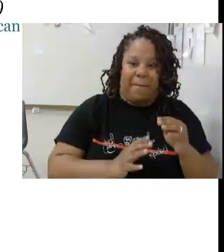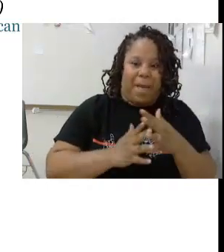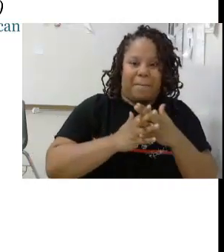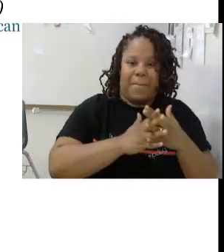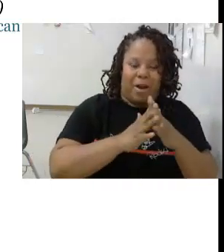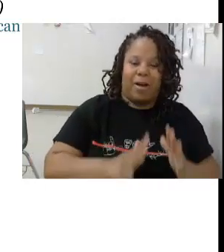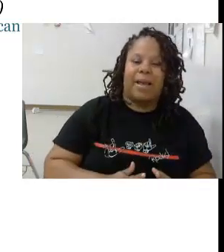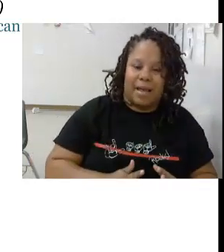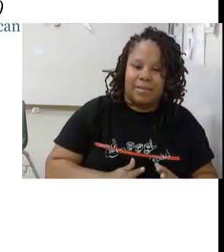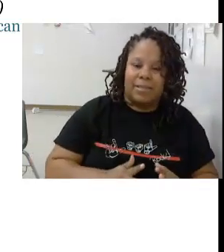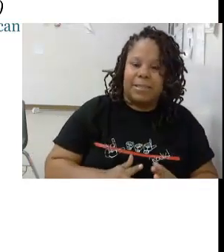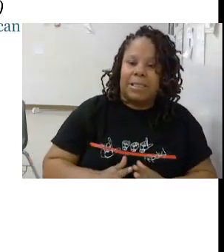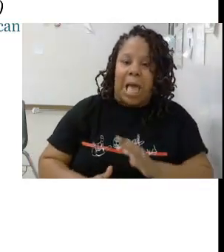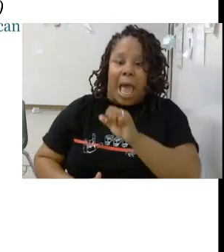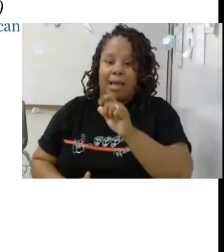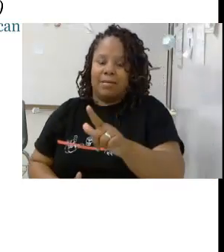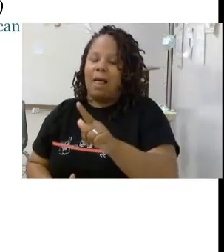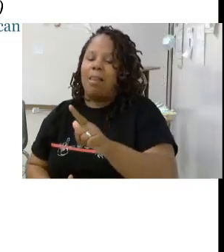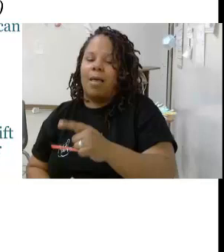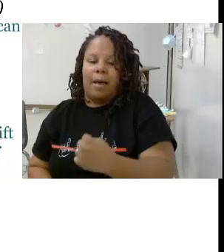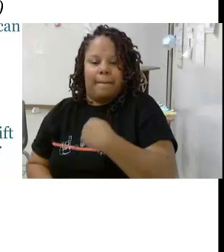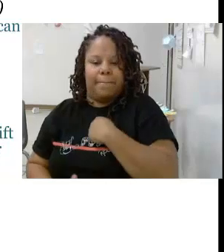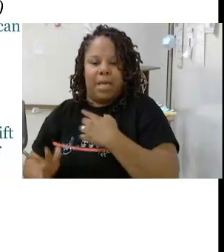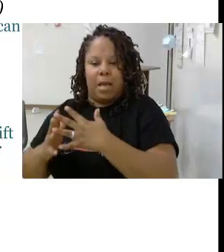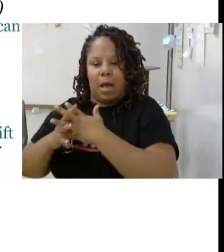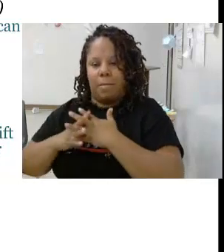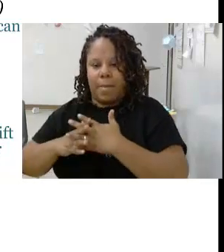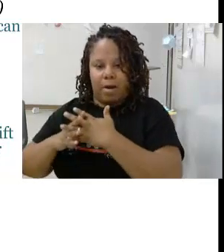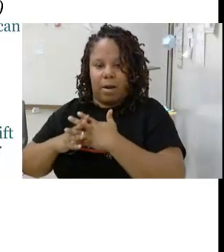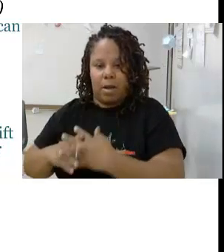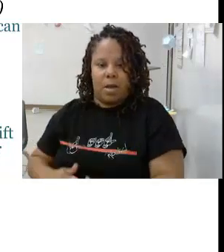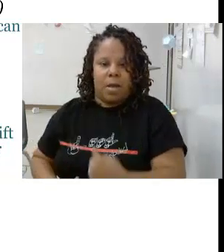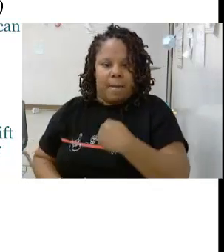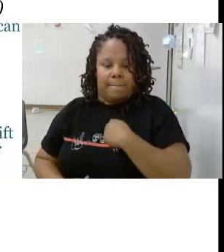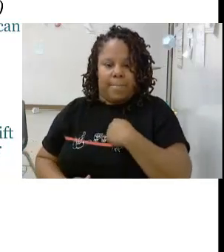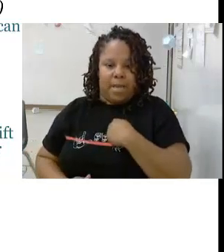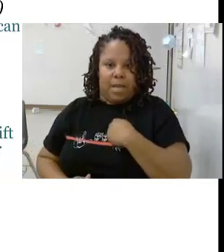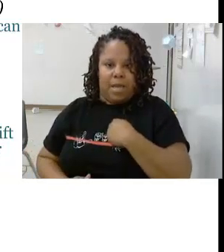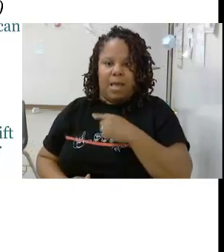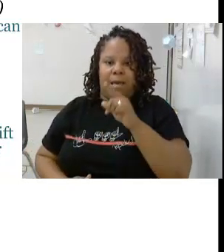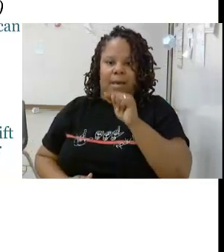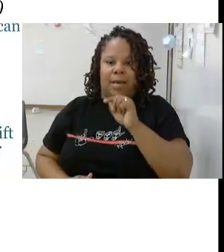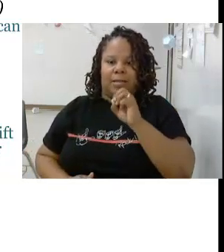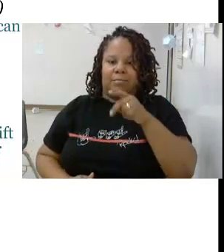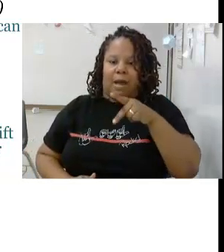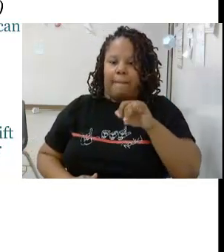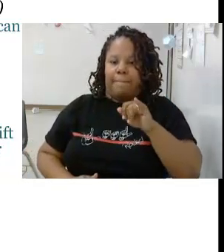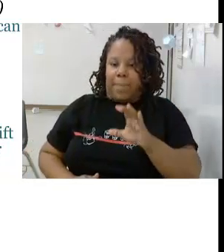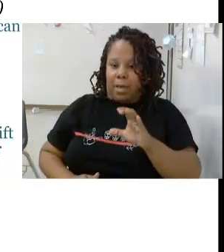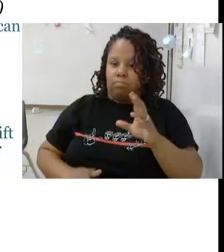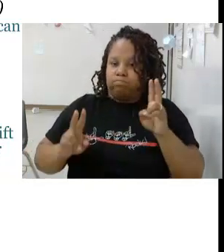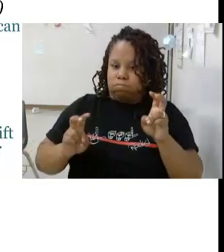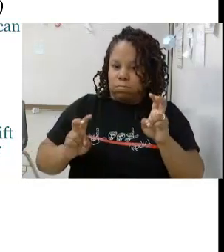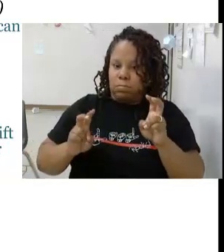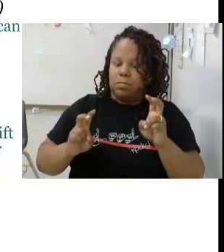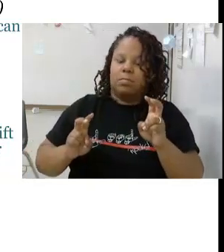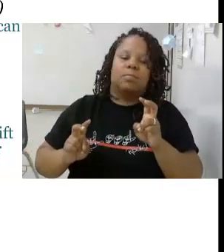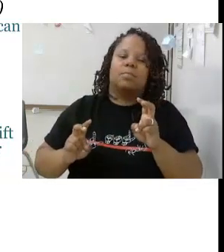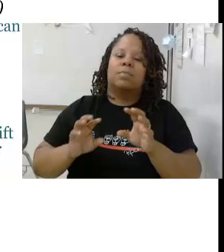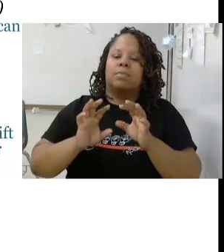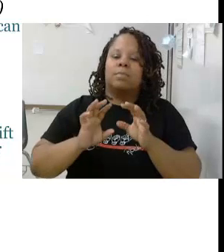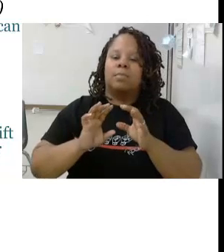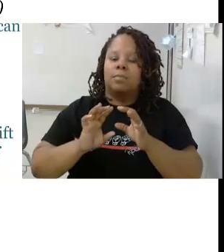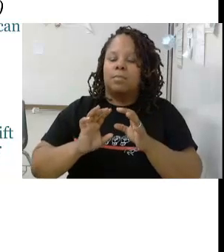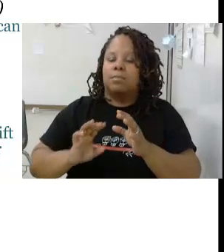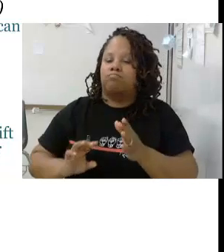And if you would translate that, I am American. So then the me in that subject becomes the topic, and the comment is American. Now, a